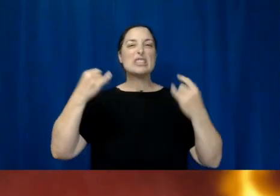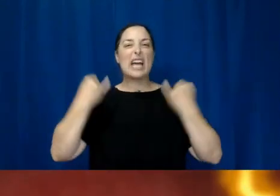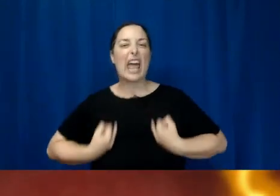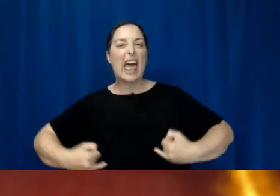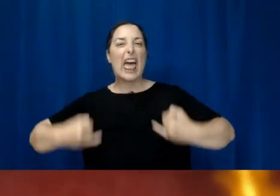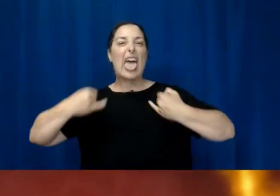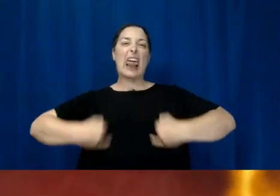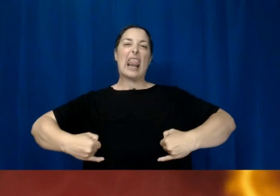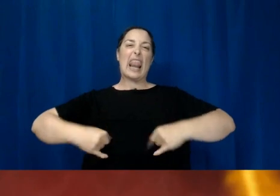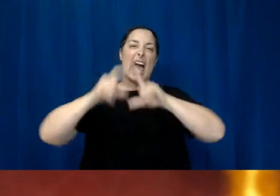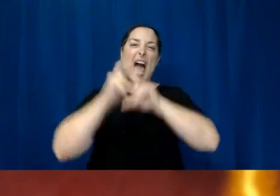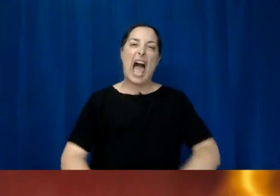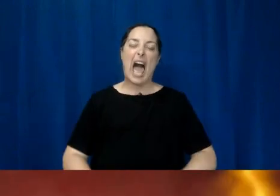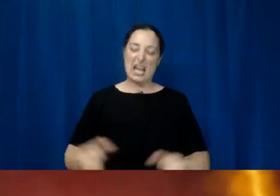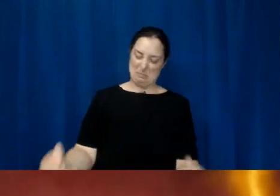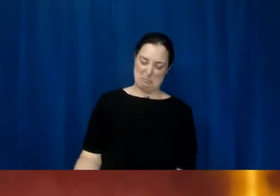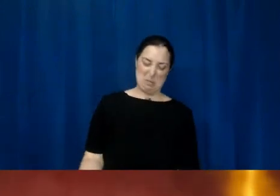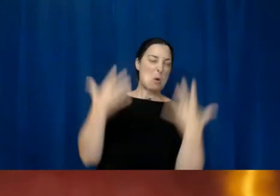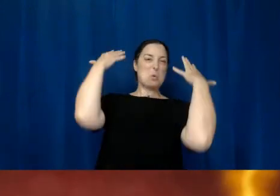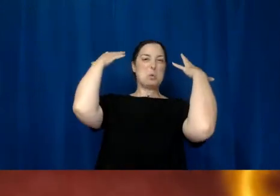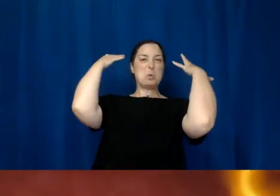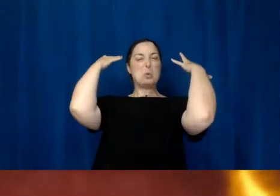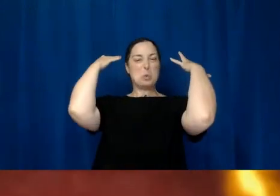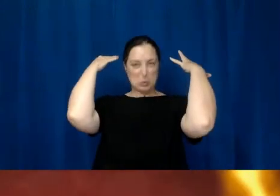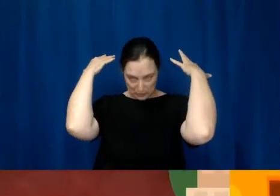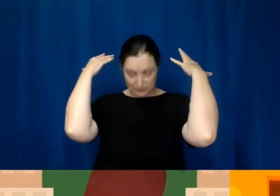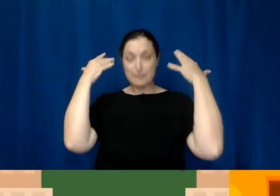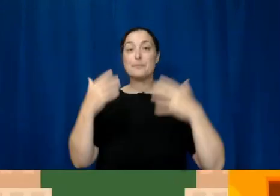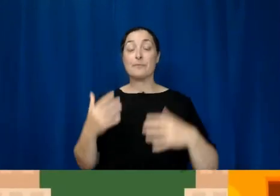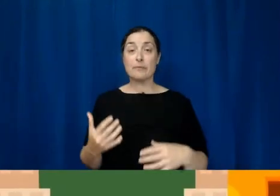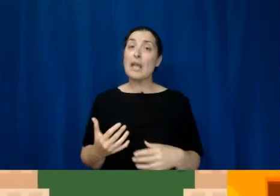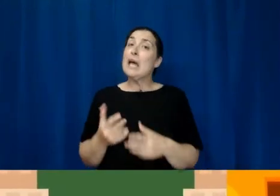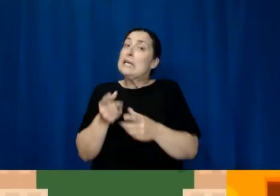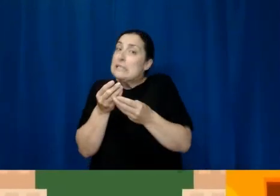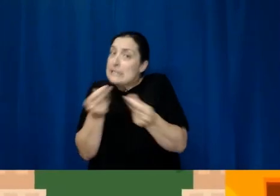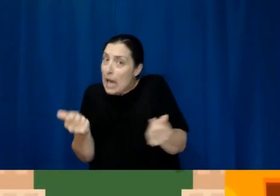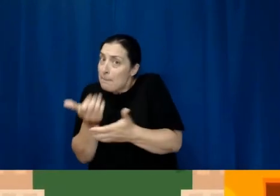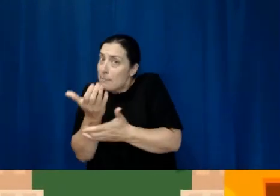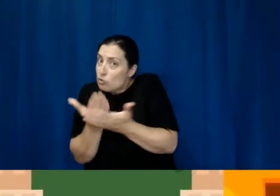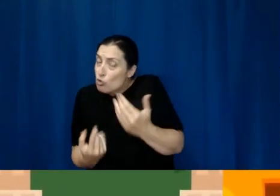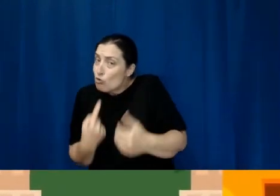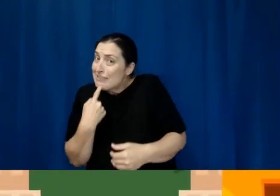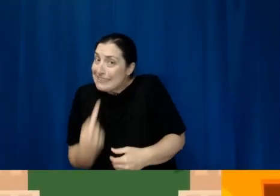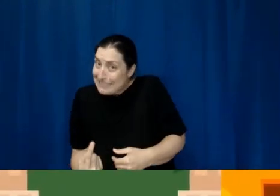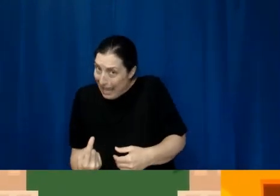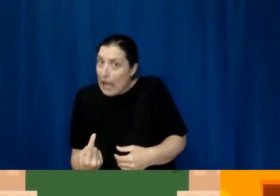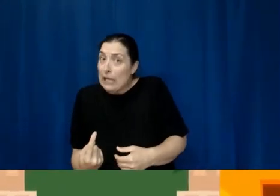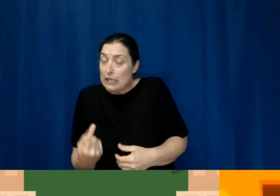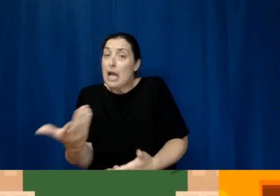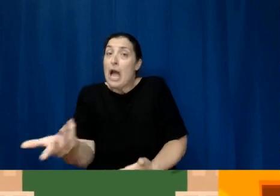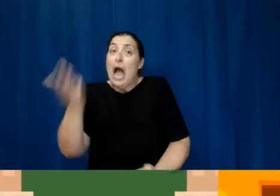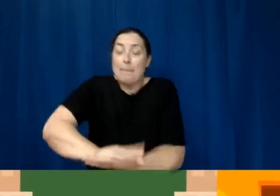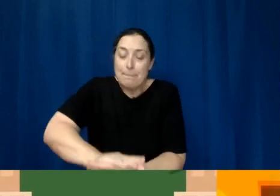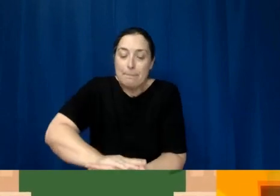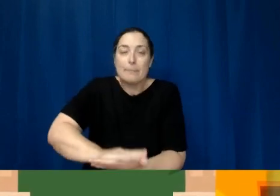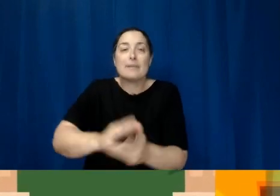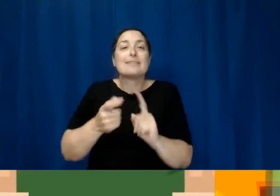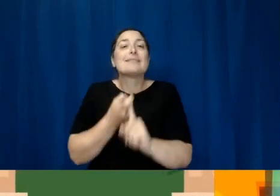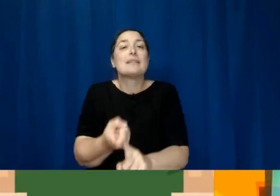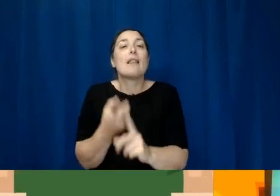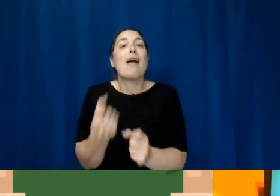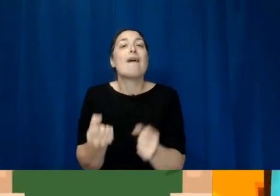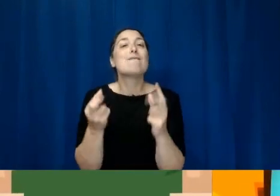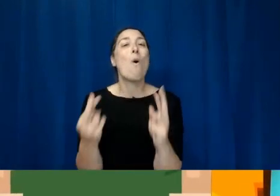onto humanity all the evils of the world. In some versions of the myth, when Pandora finally sealed the vessel, one spirit